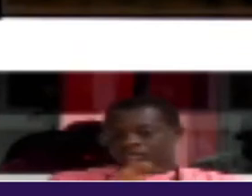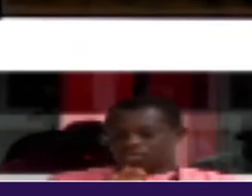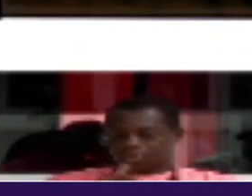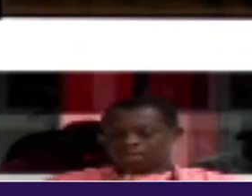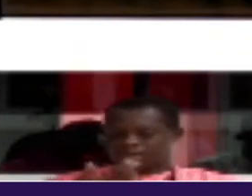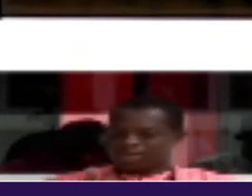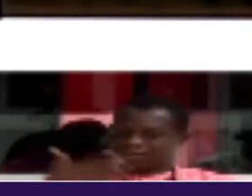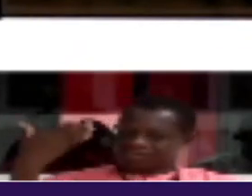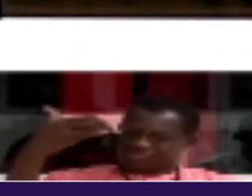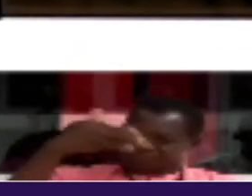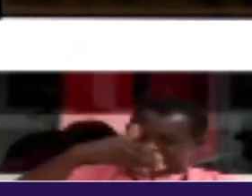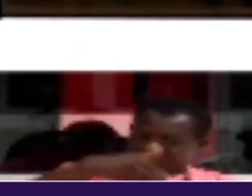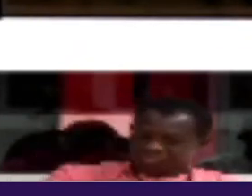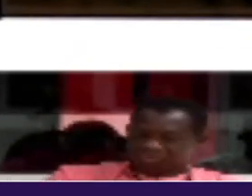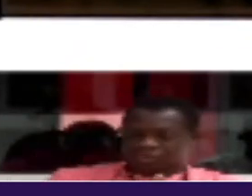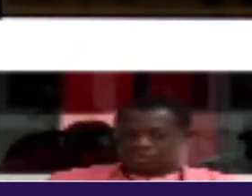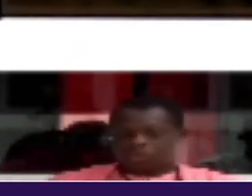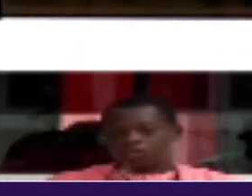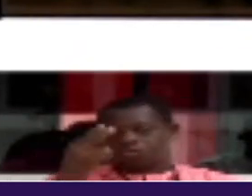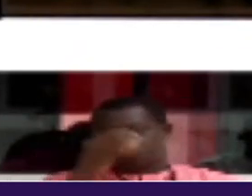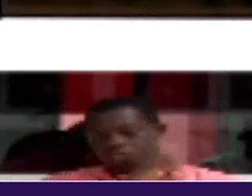there up to